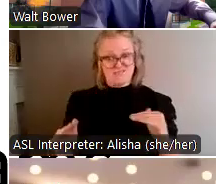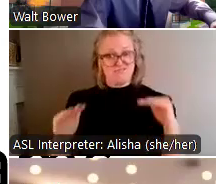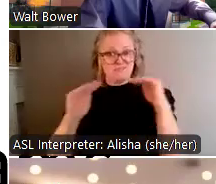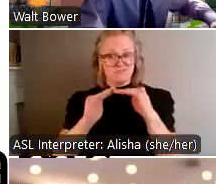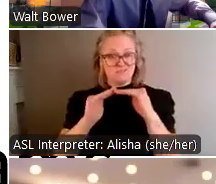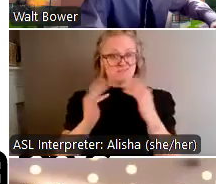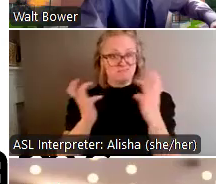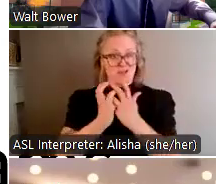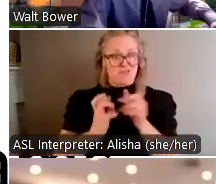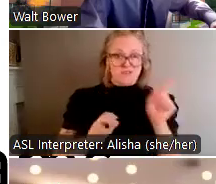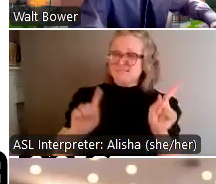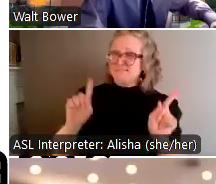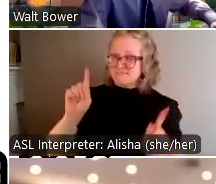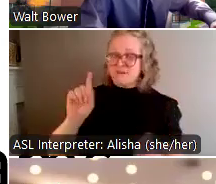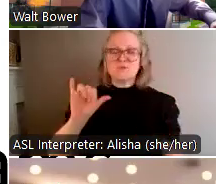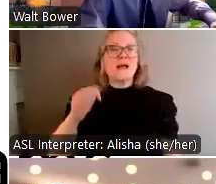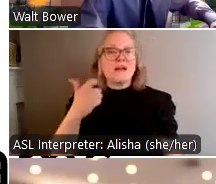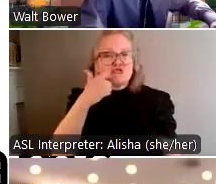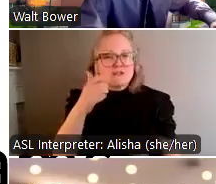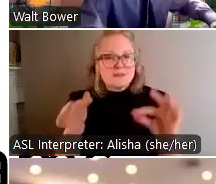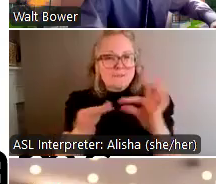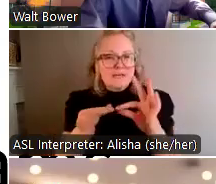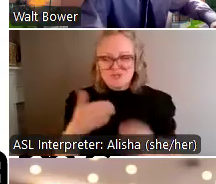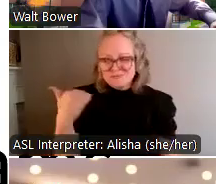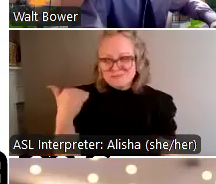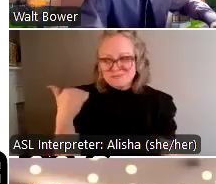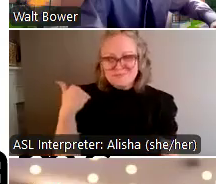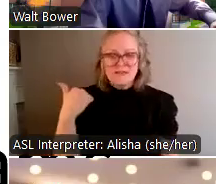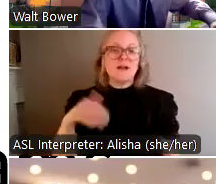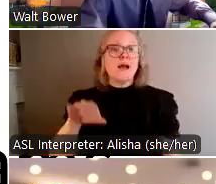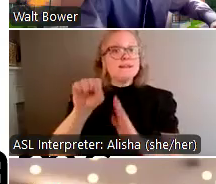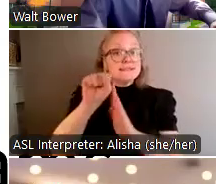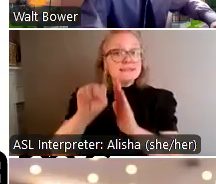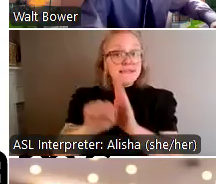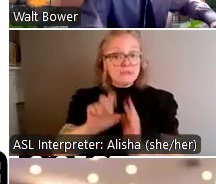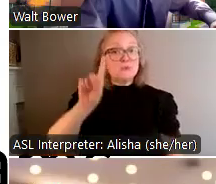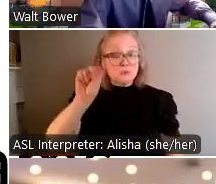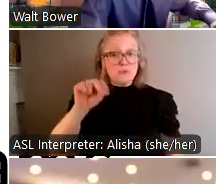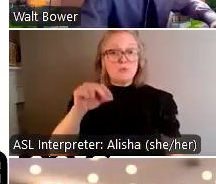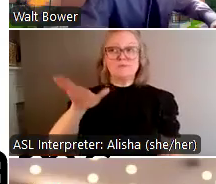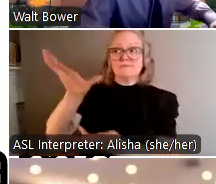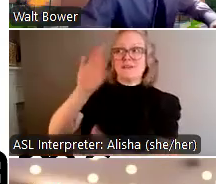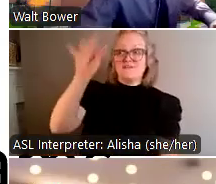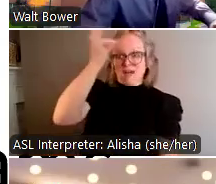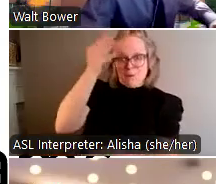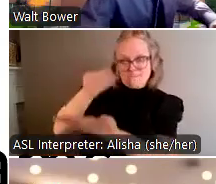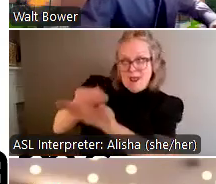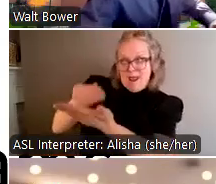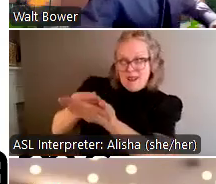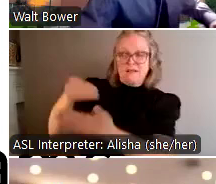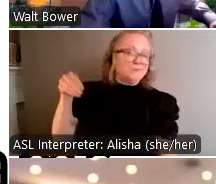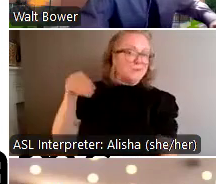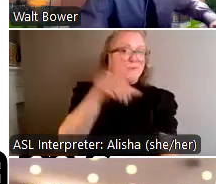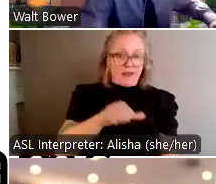as well. So like I mentioned a while ago, states do receive federal dollars to pay for the 1915C home